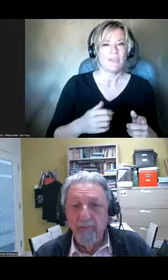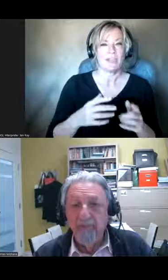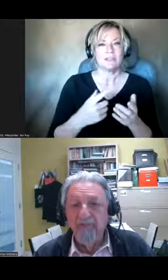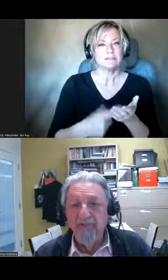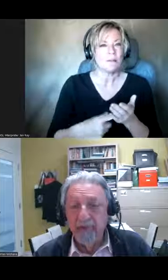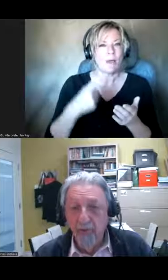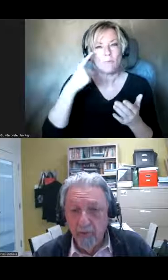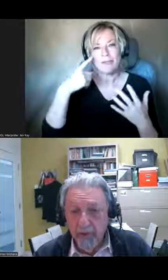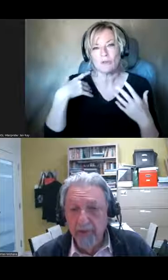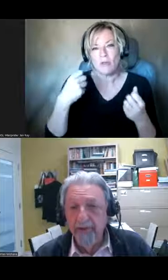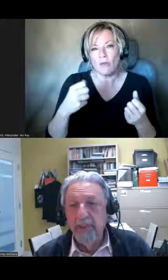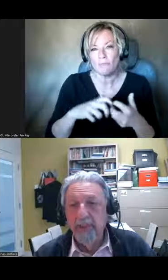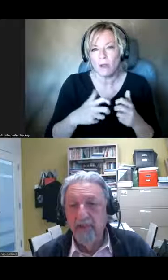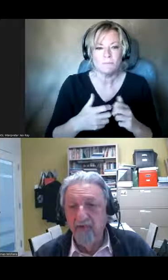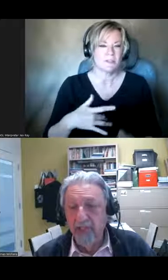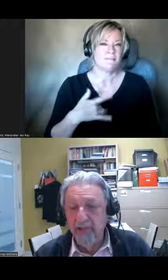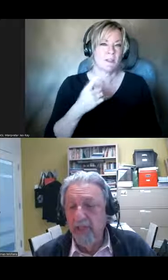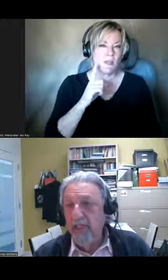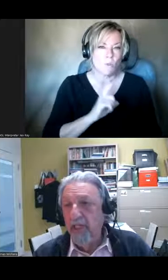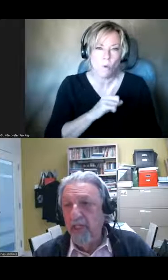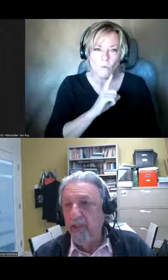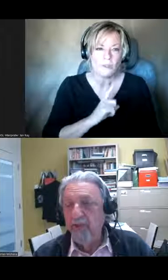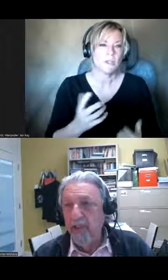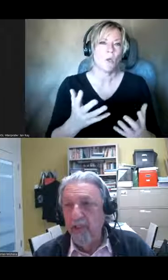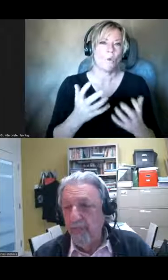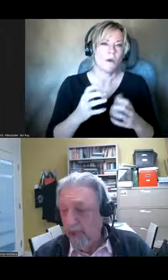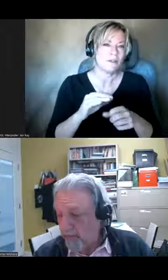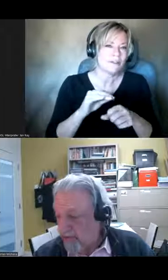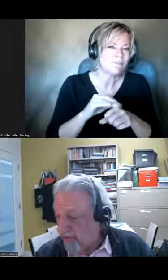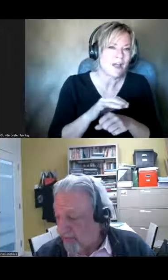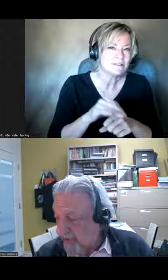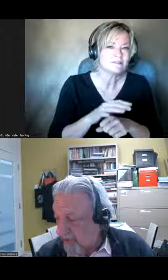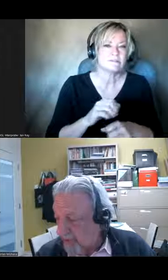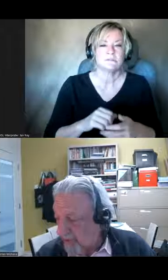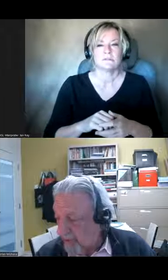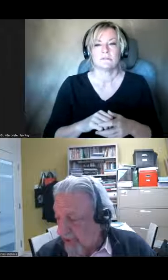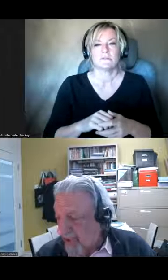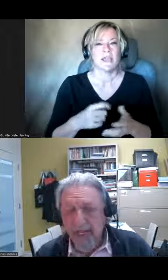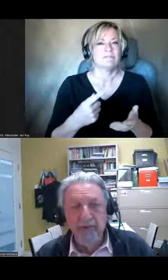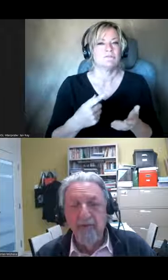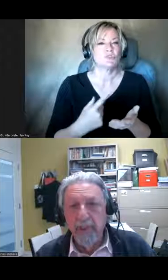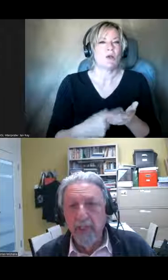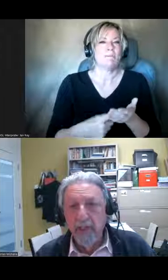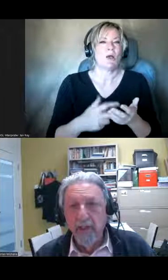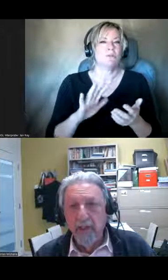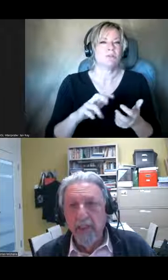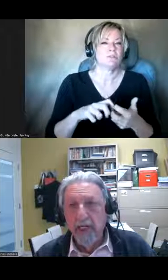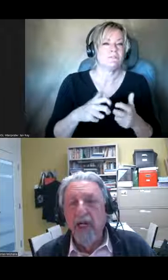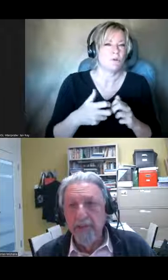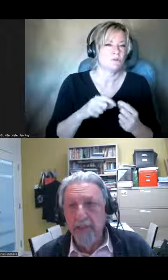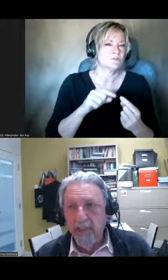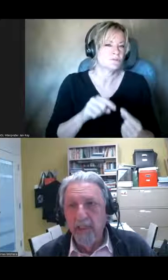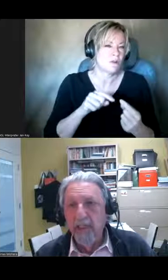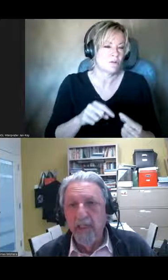health problems, feeling lonely, seeking advice, and talking about difficulties. Actually,